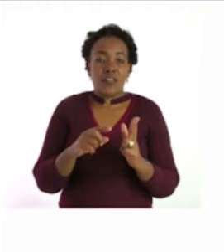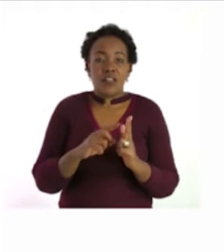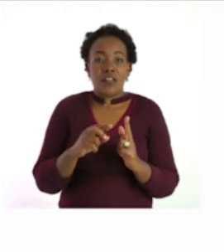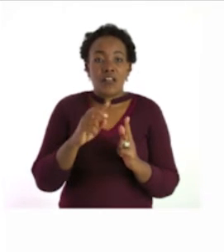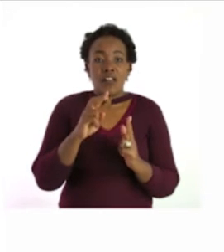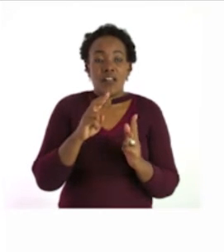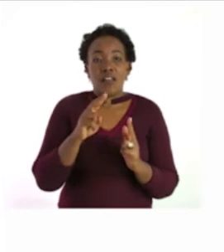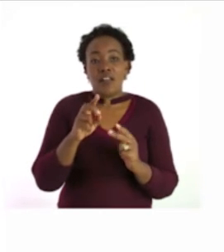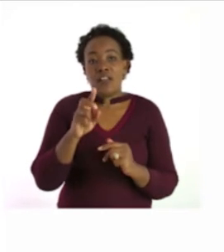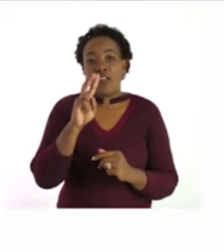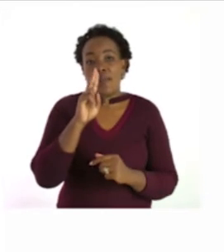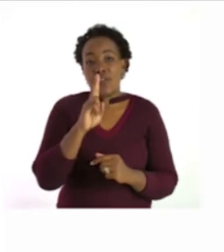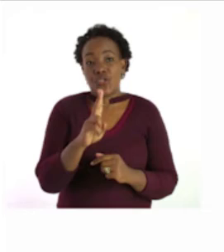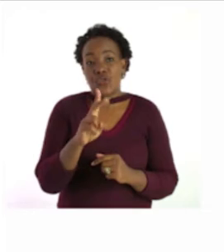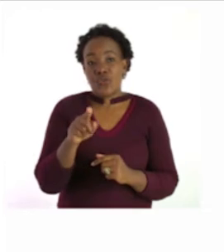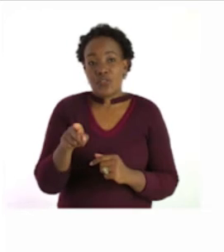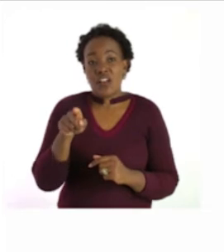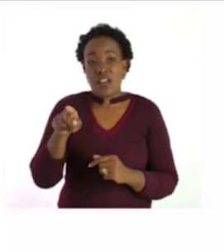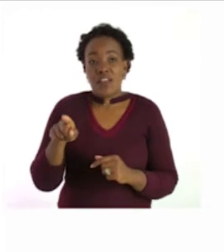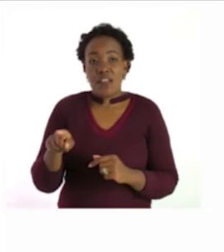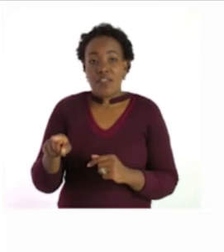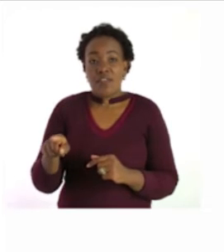number 2 here, the boy.